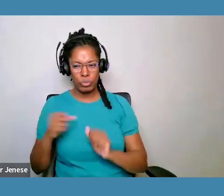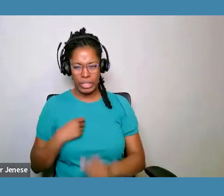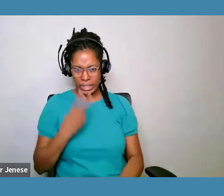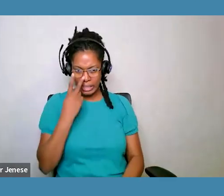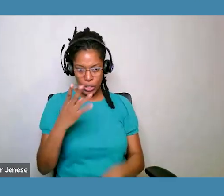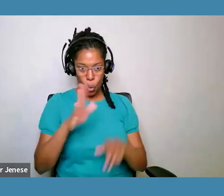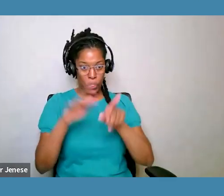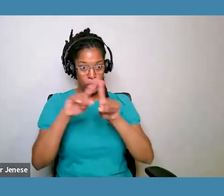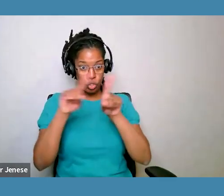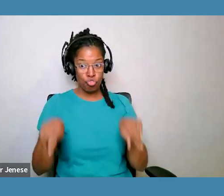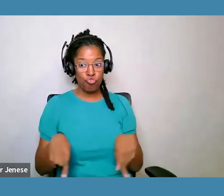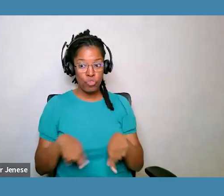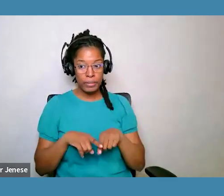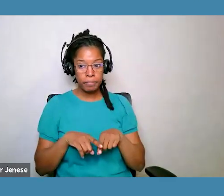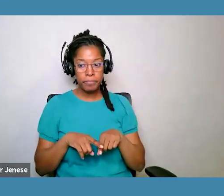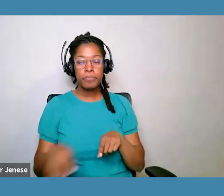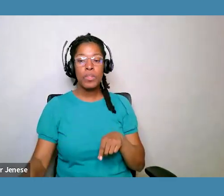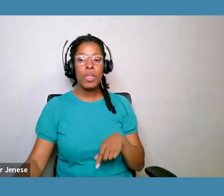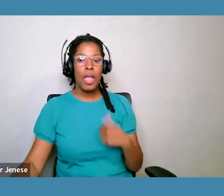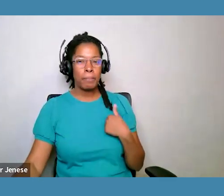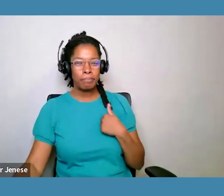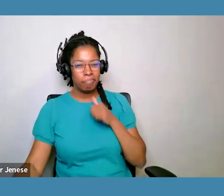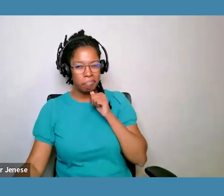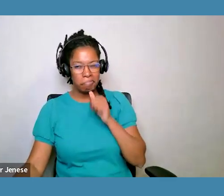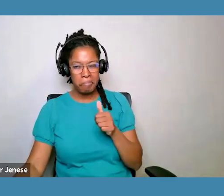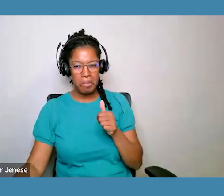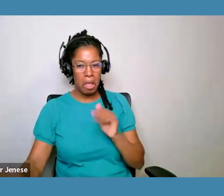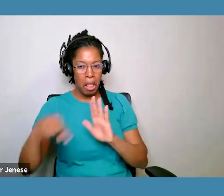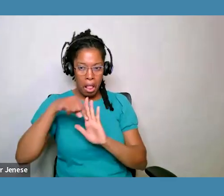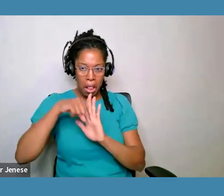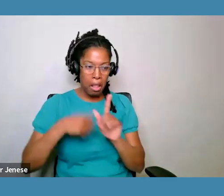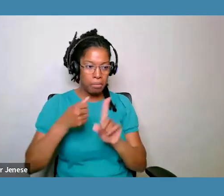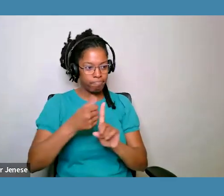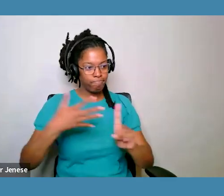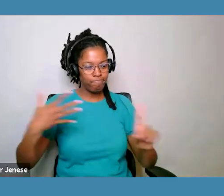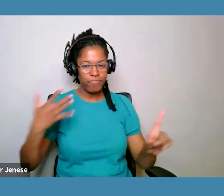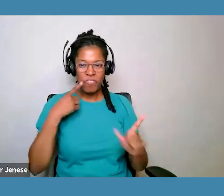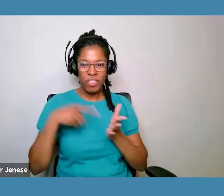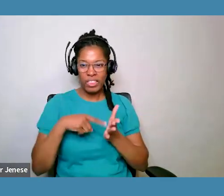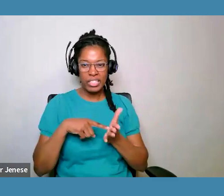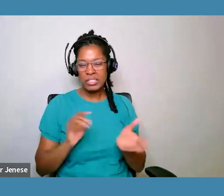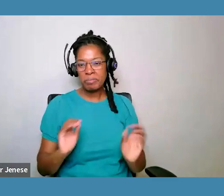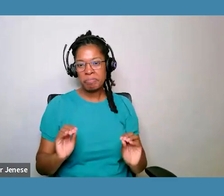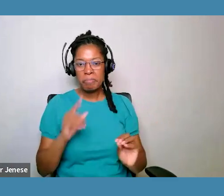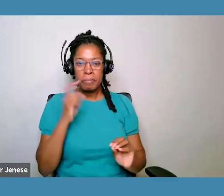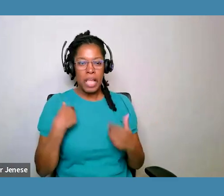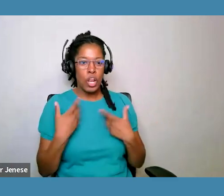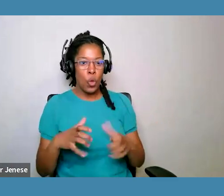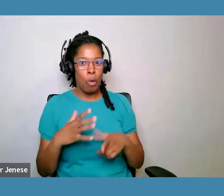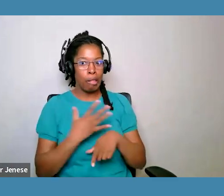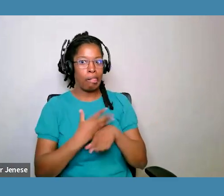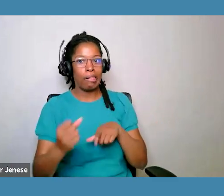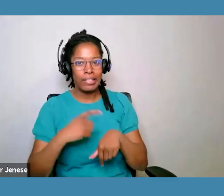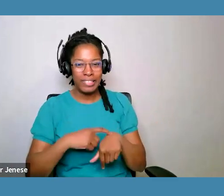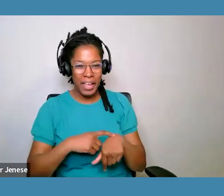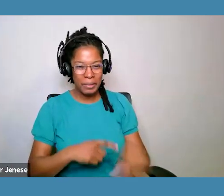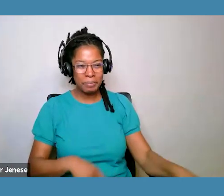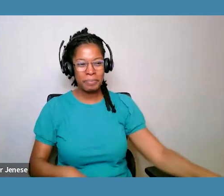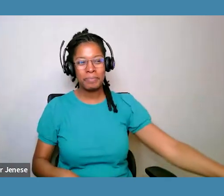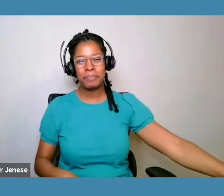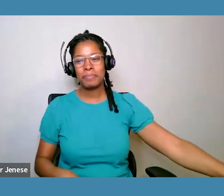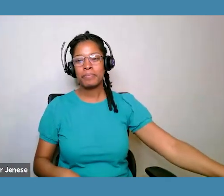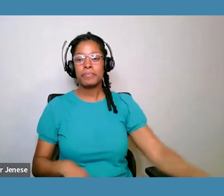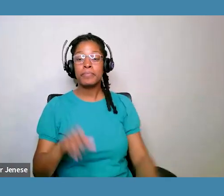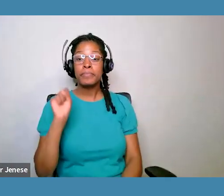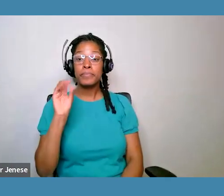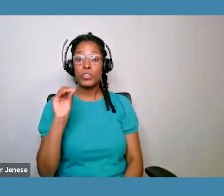screen. But I'm not going to spend as much time on these because I don't want us to run out of time.